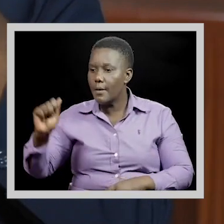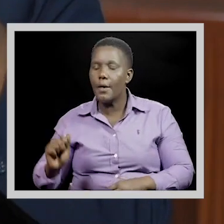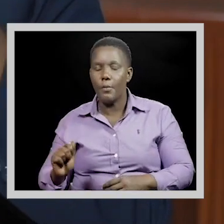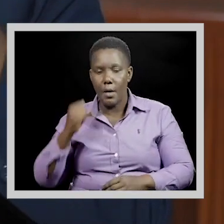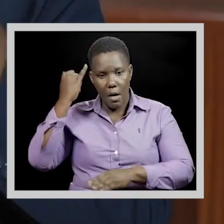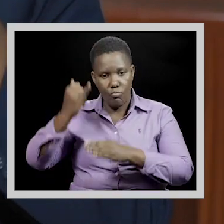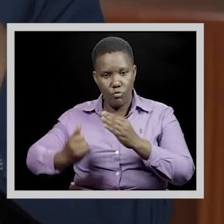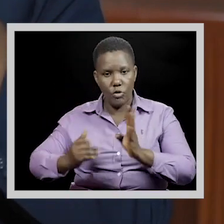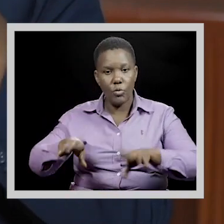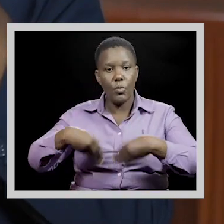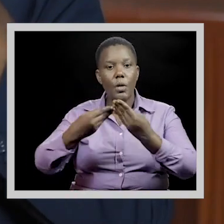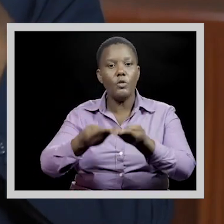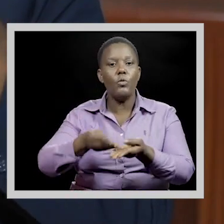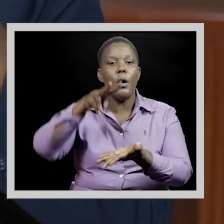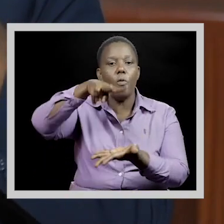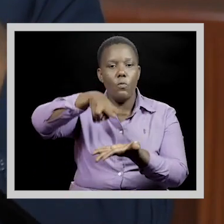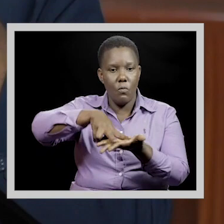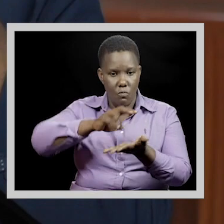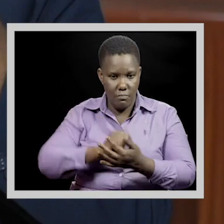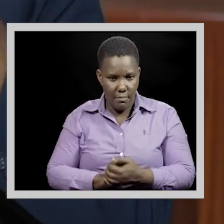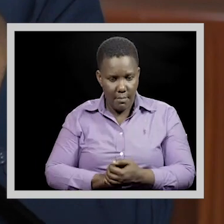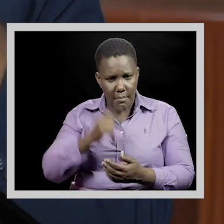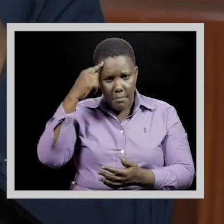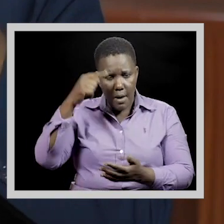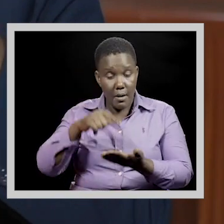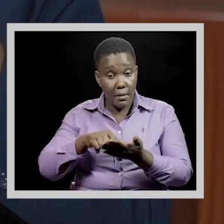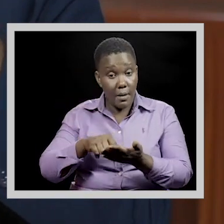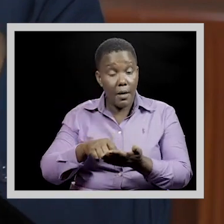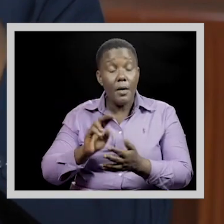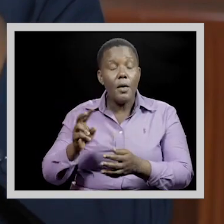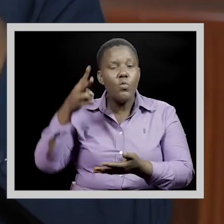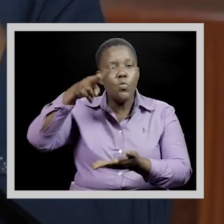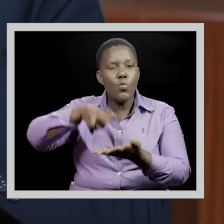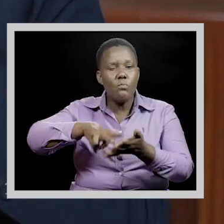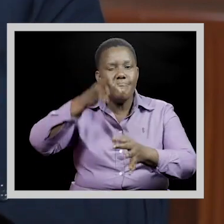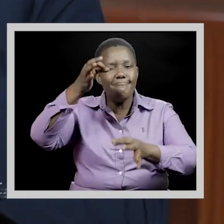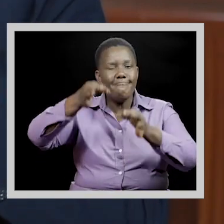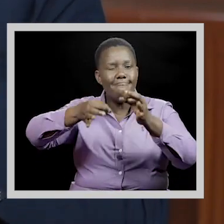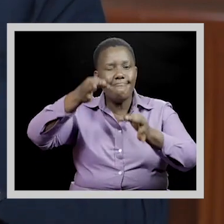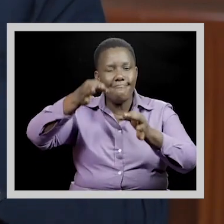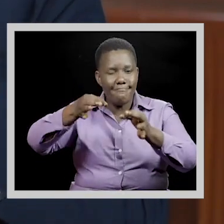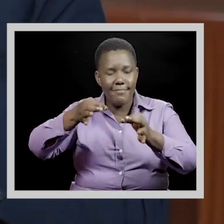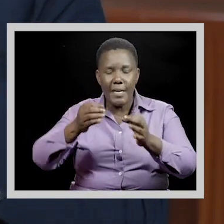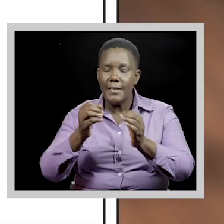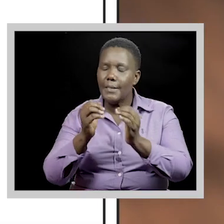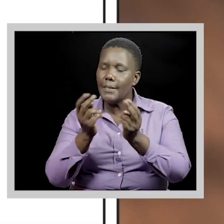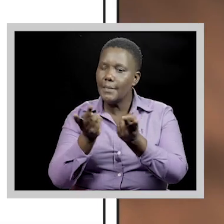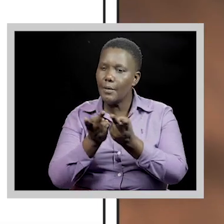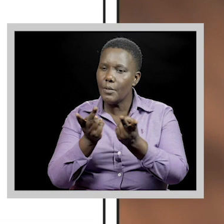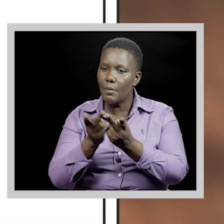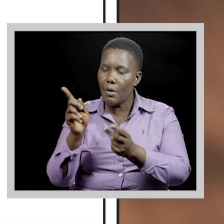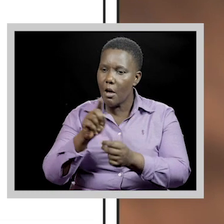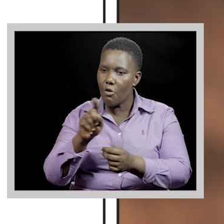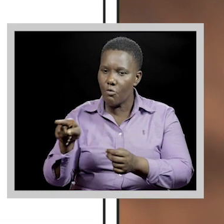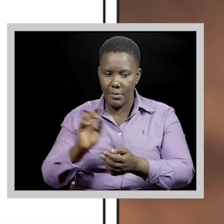the sentence that is proportionate and appropriate to the offense that has been committed.